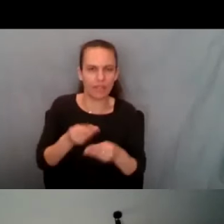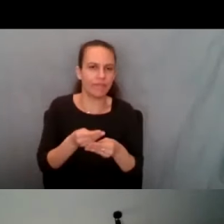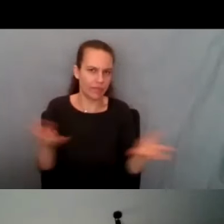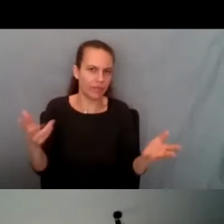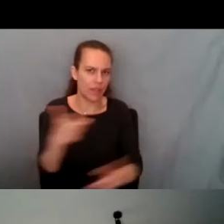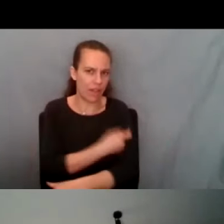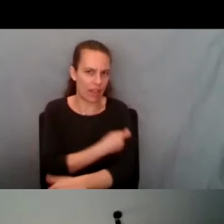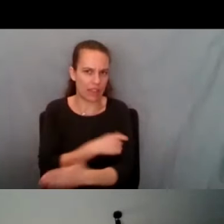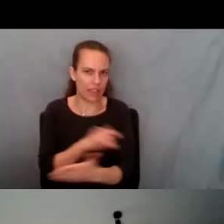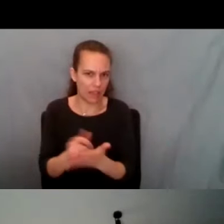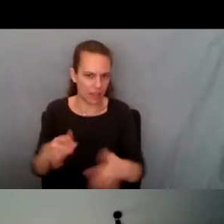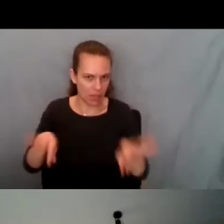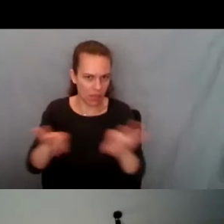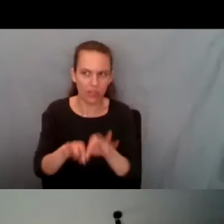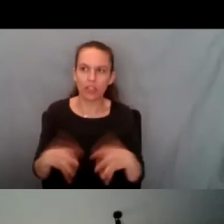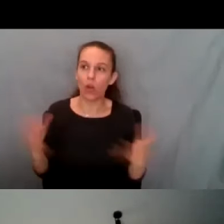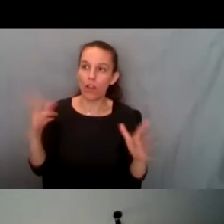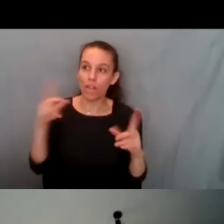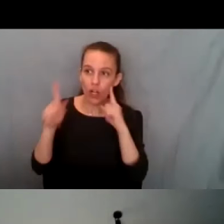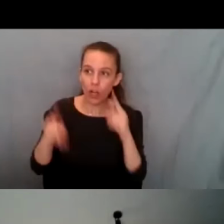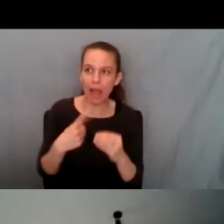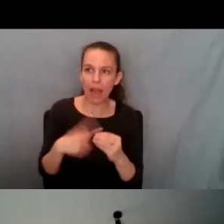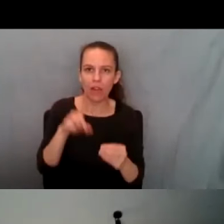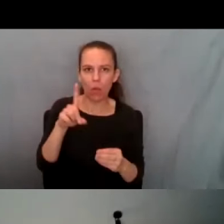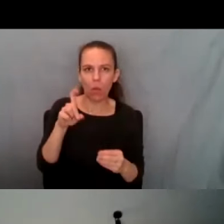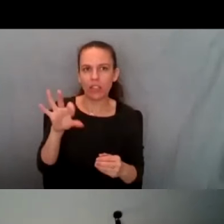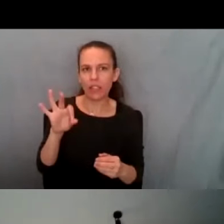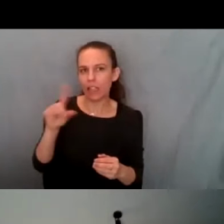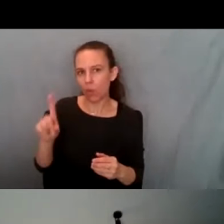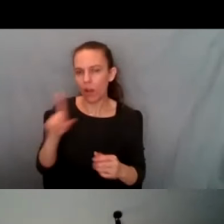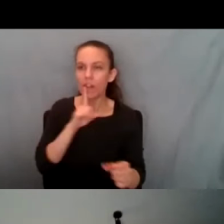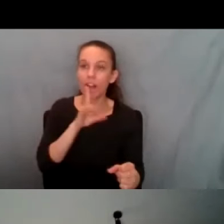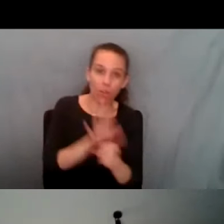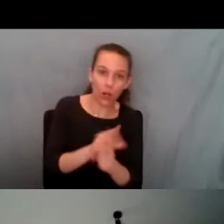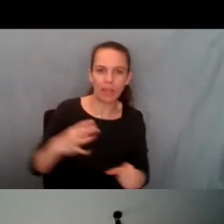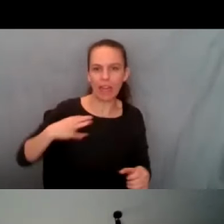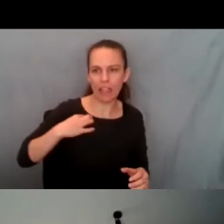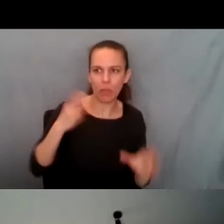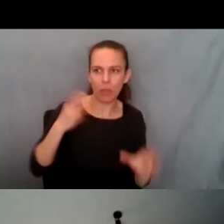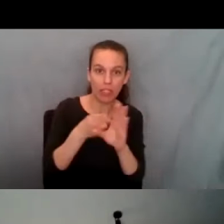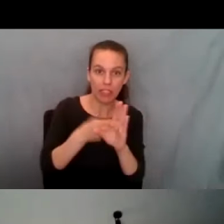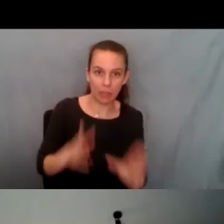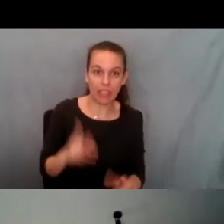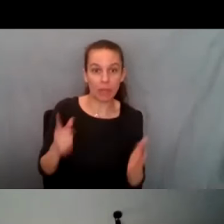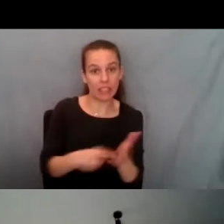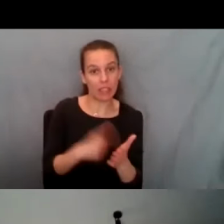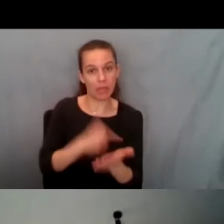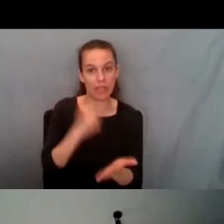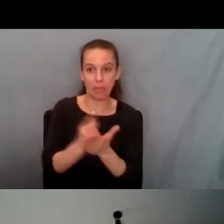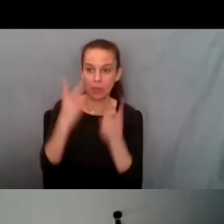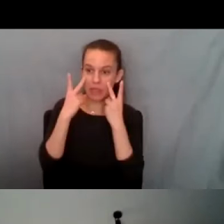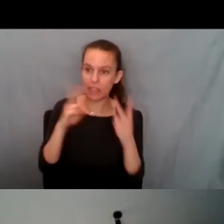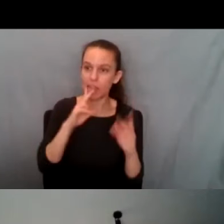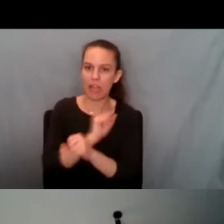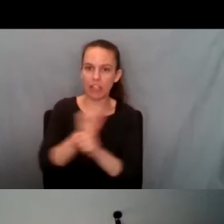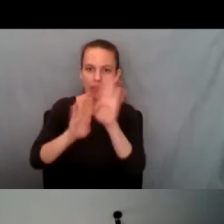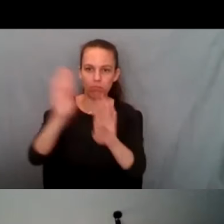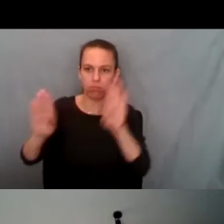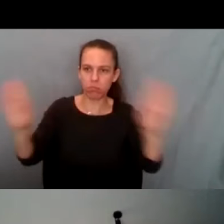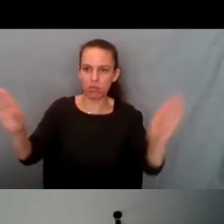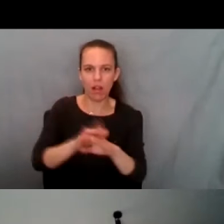about the 101 confirmed and eligible participants, but sometimes it actually helps to put them up on a map. And as you can see here, the